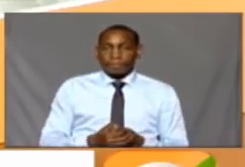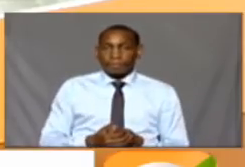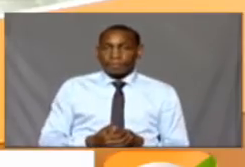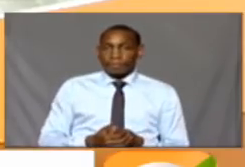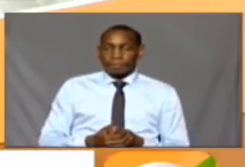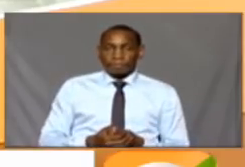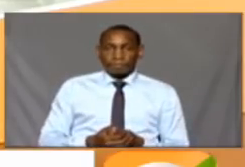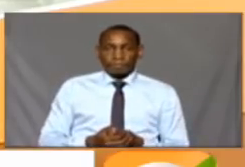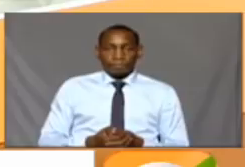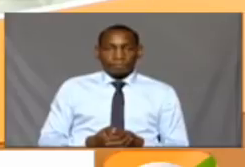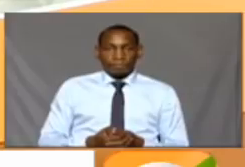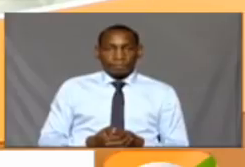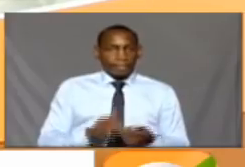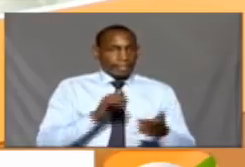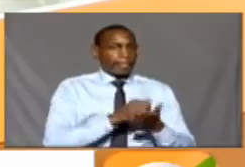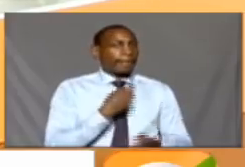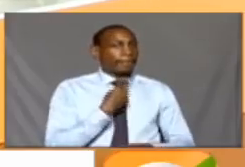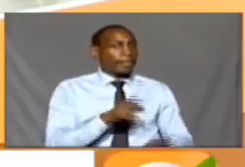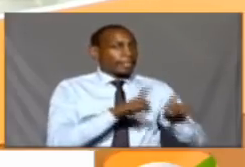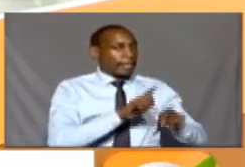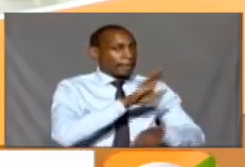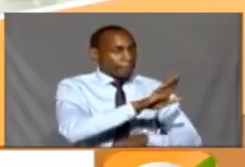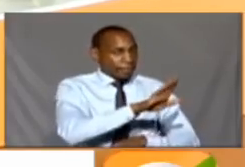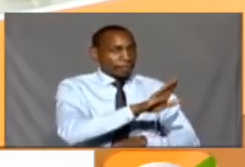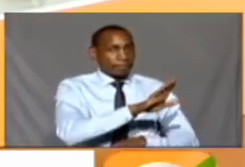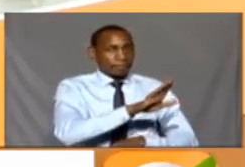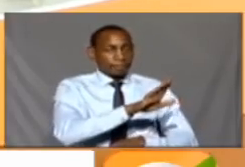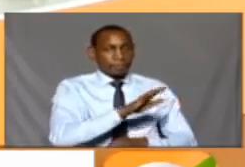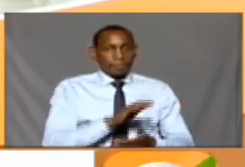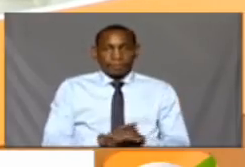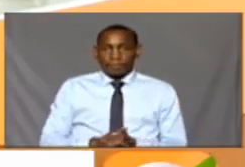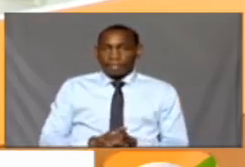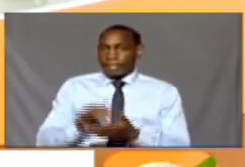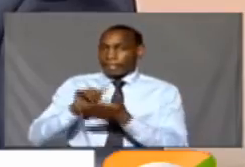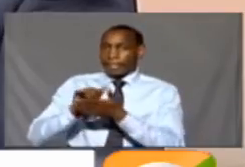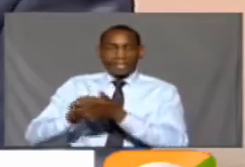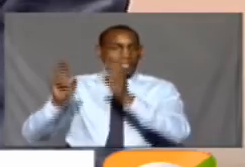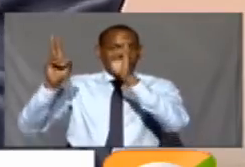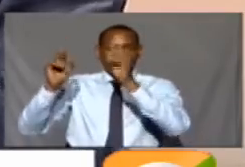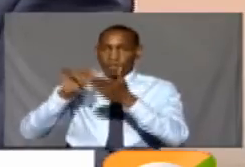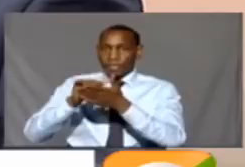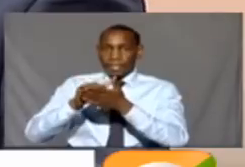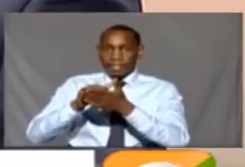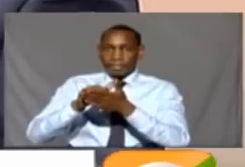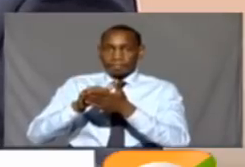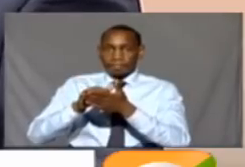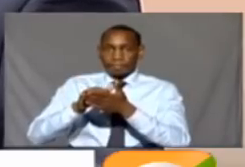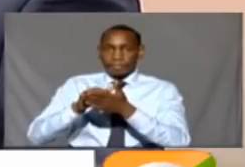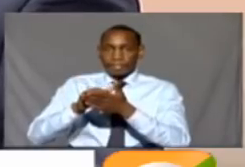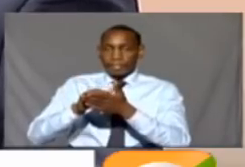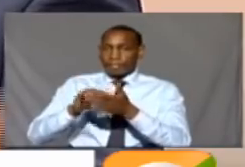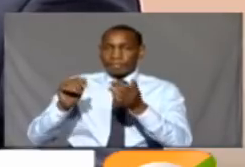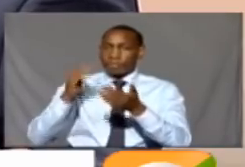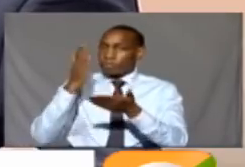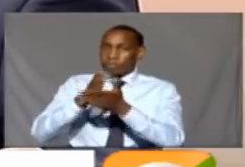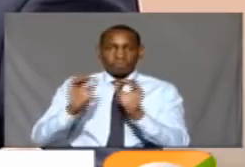I have nothing to do with it. That had a voice that sounded quite similar. I have nothing to yours, do with I must it, say, Senator. And it's an issue that is neither academic nor realistic, and I